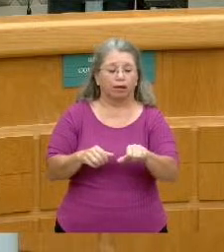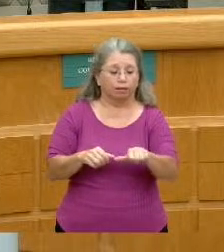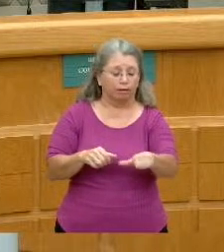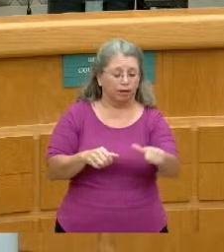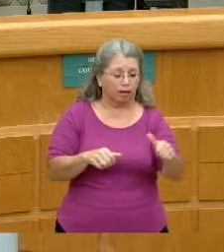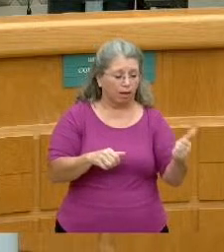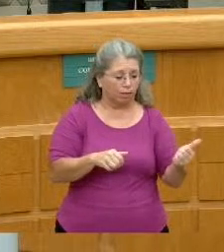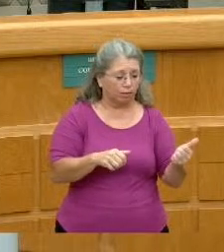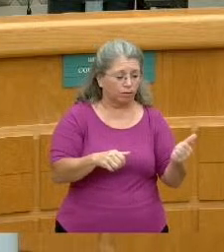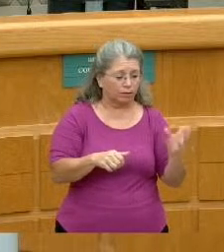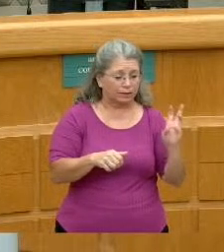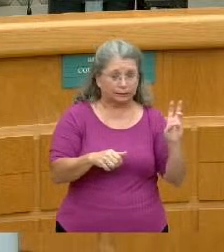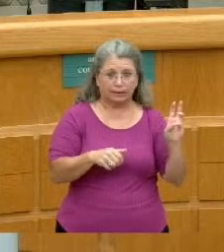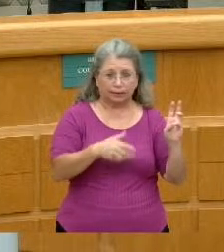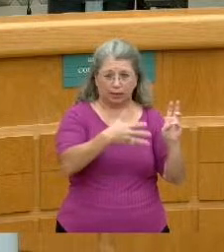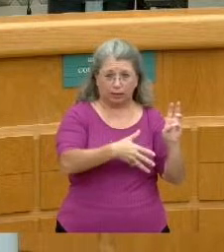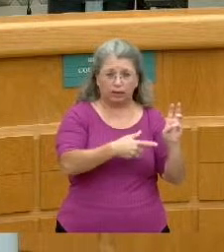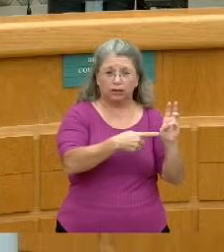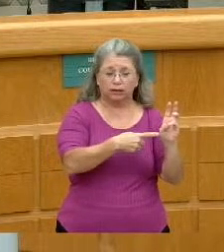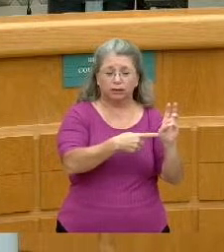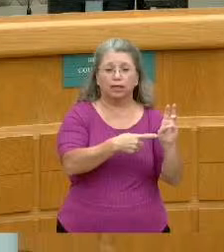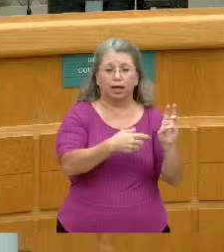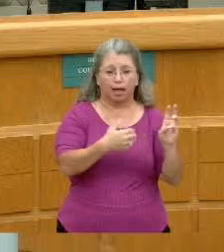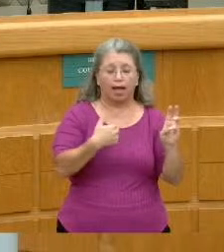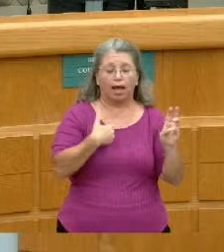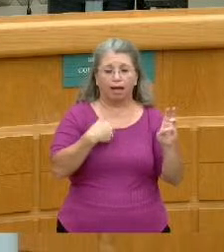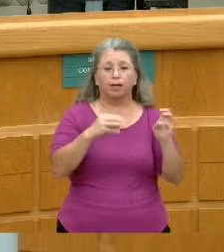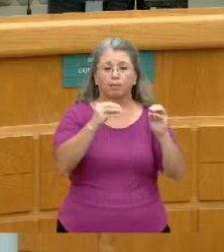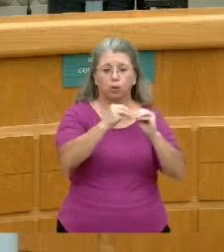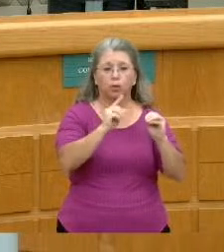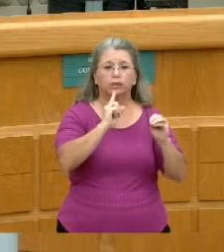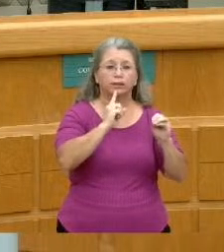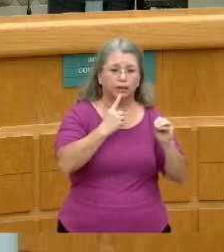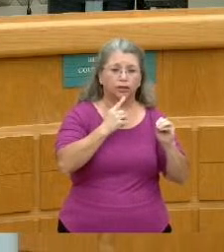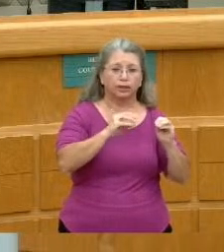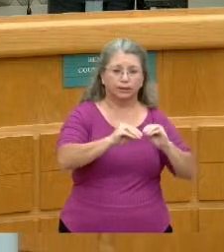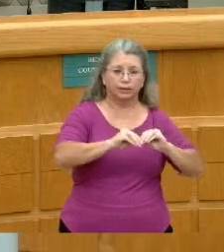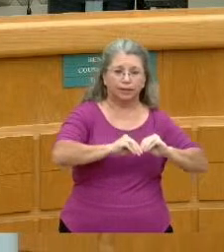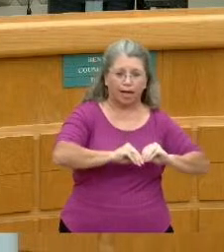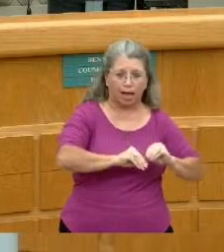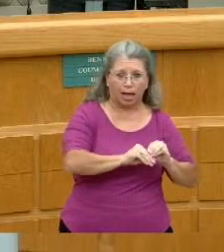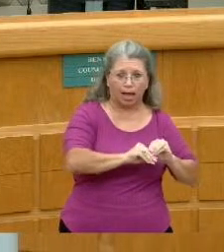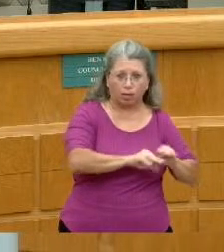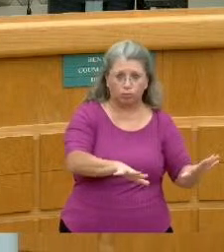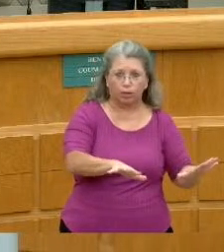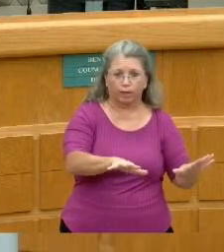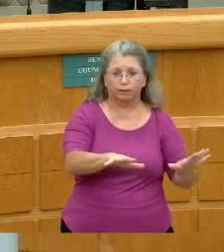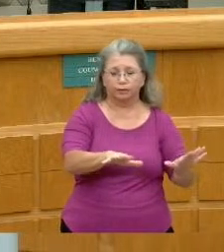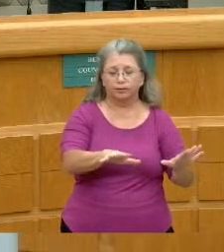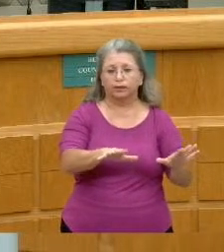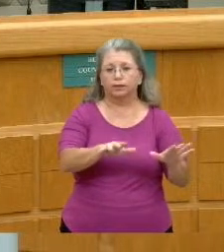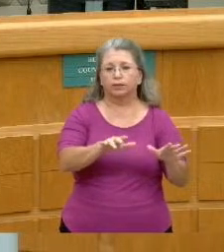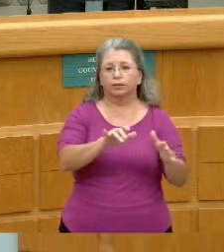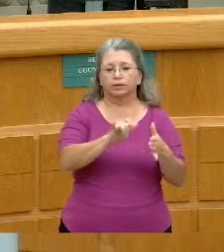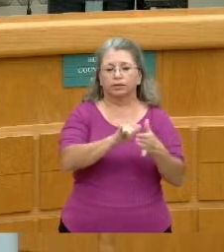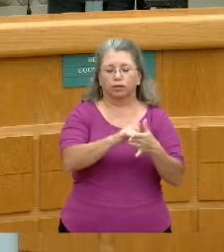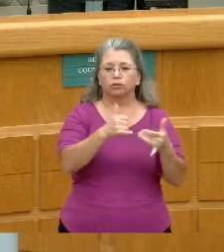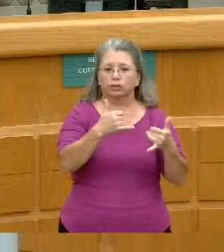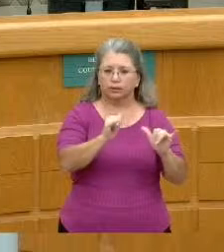other 6, did have a more significant outbreak, and so those are still relevant.